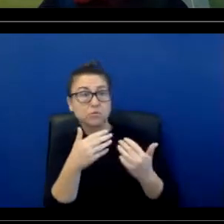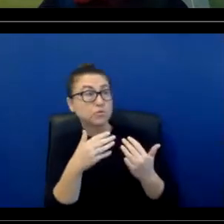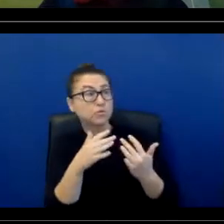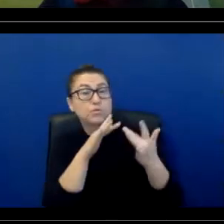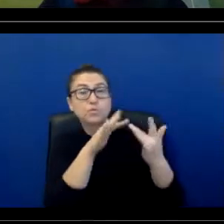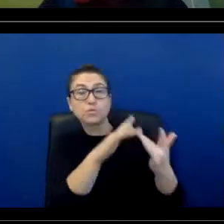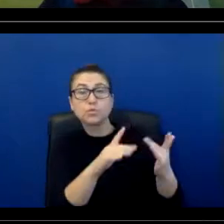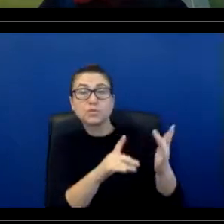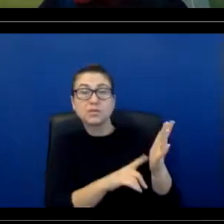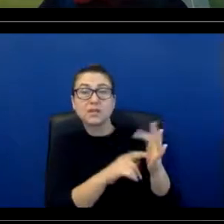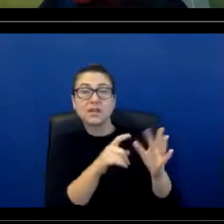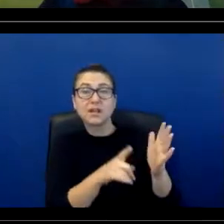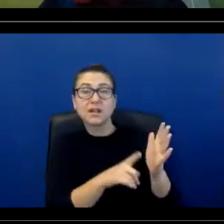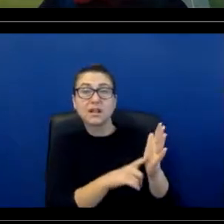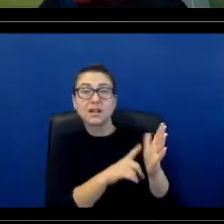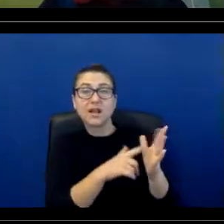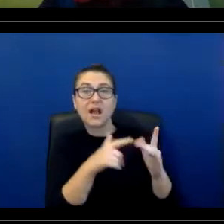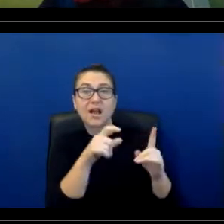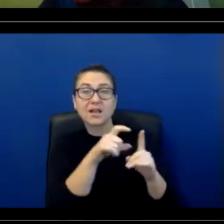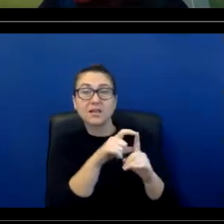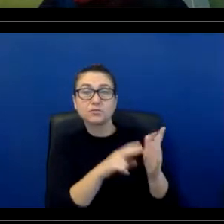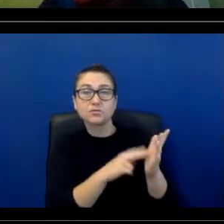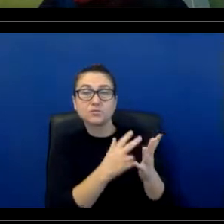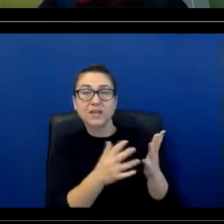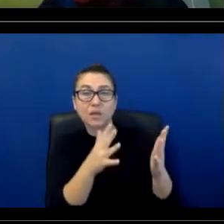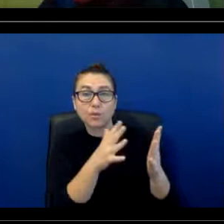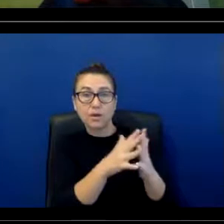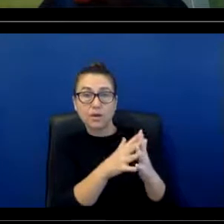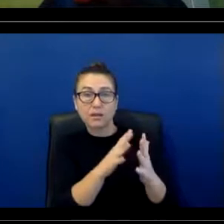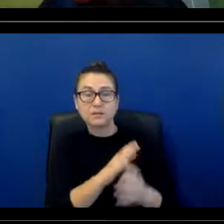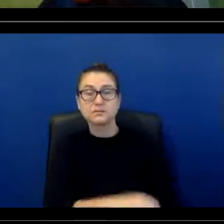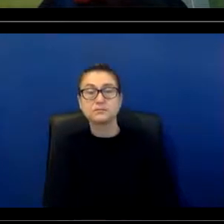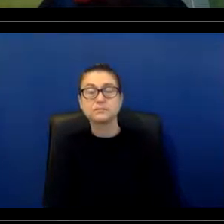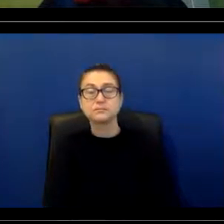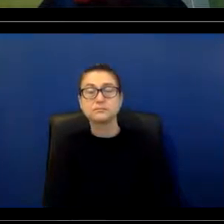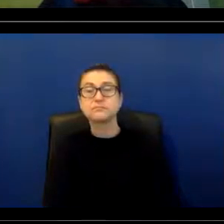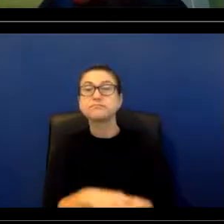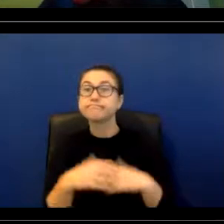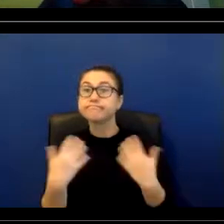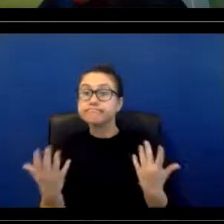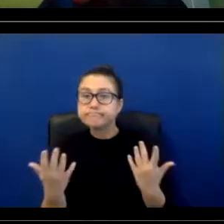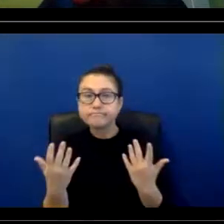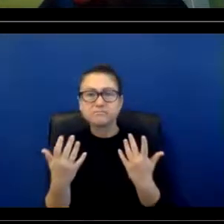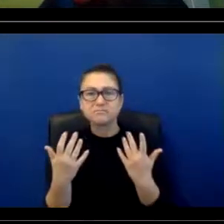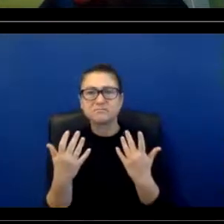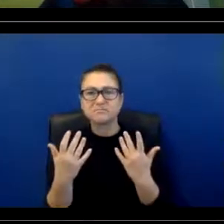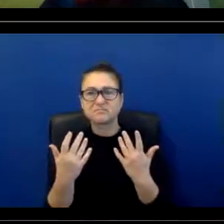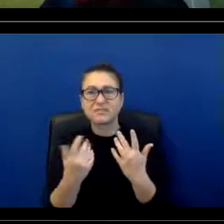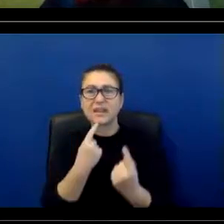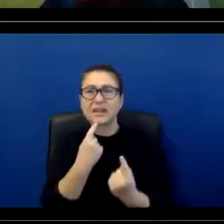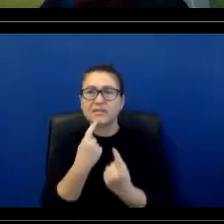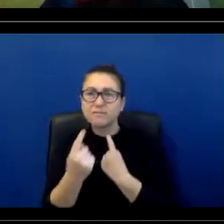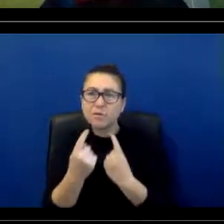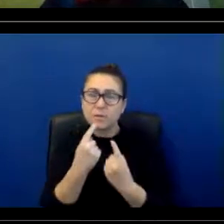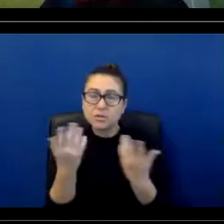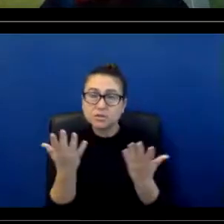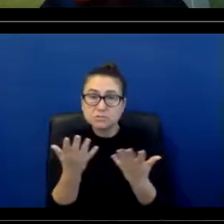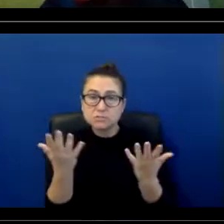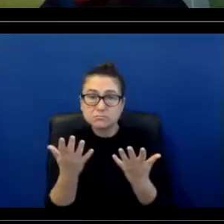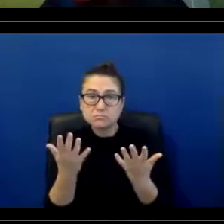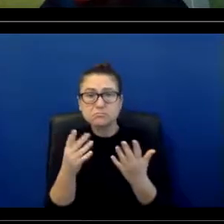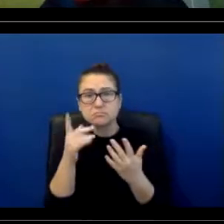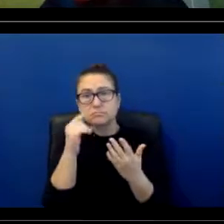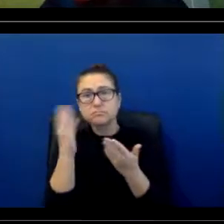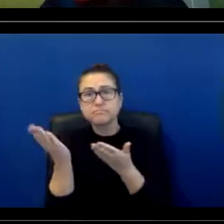Wales as well now. So in terms of resources, you can also